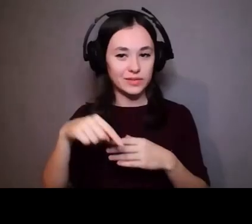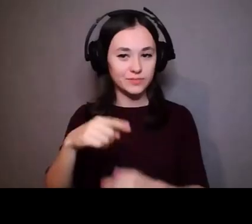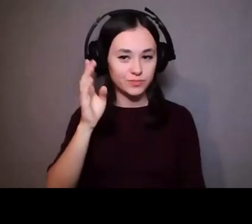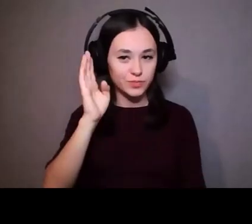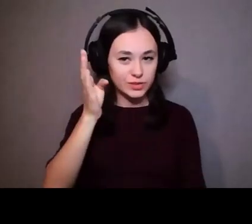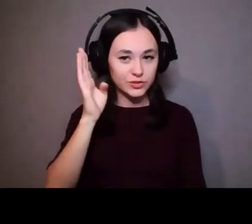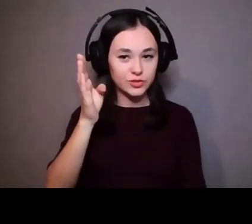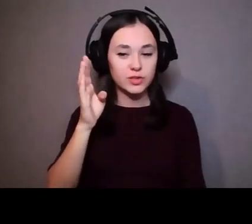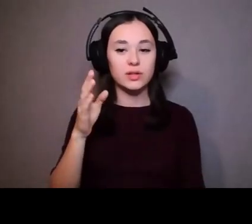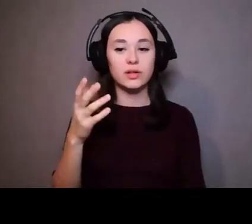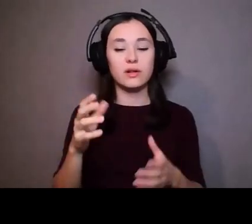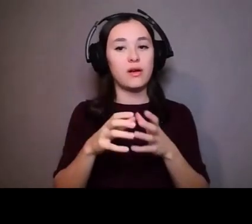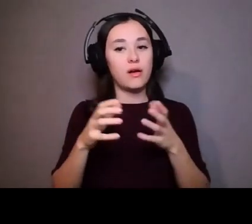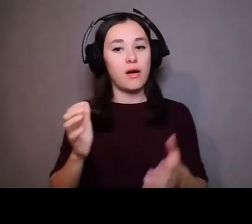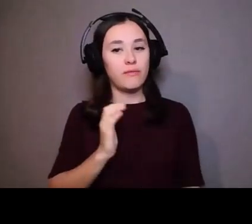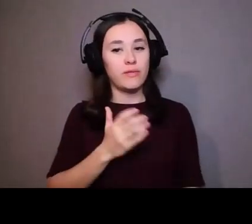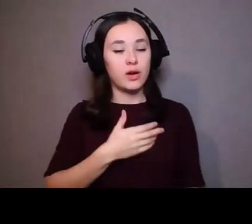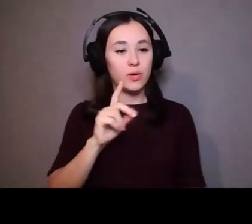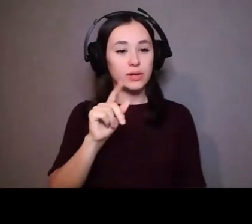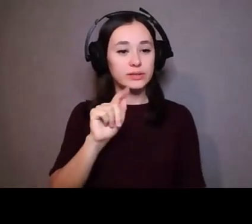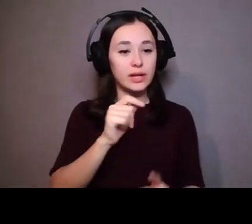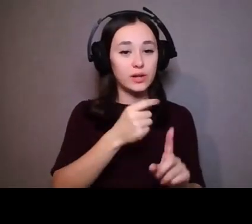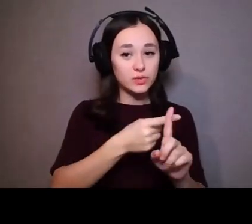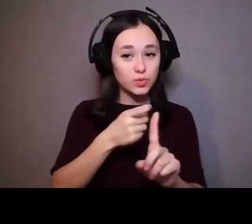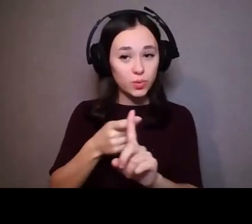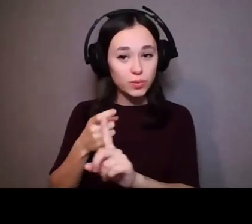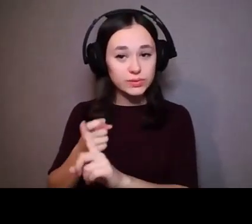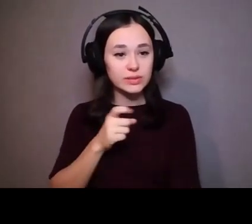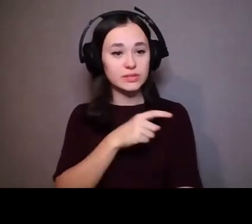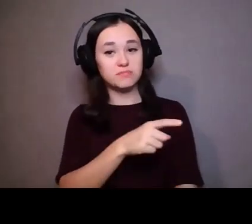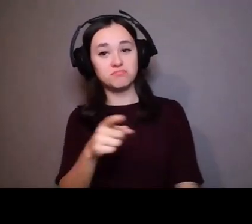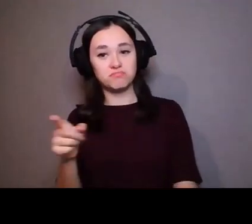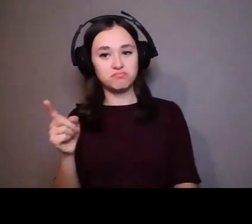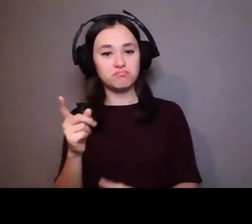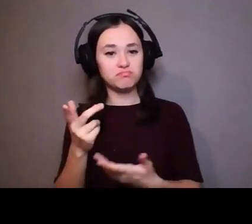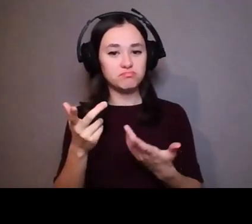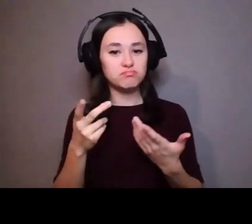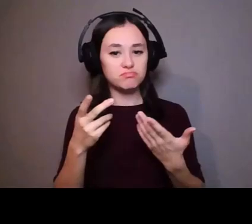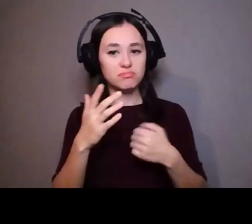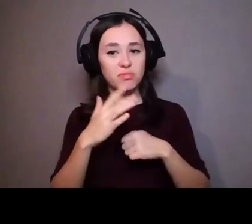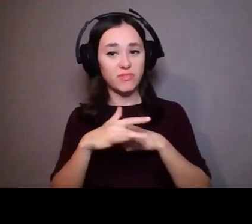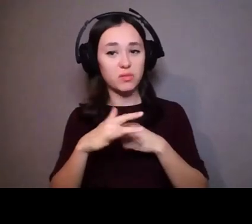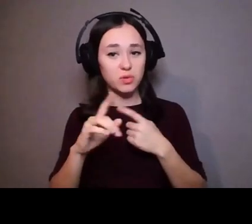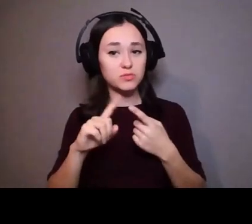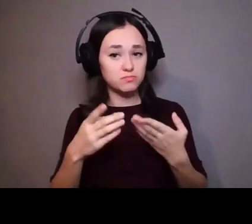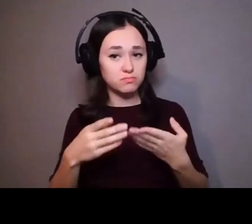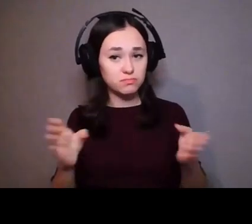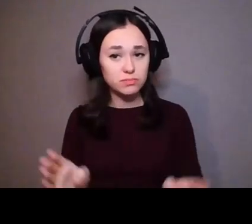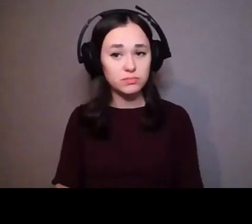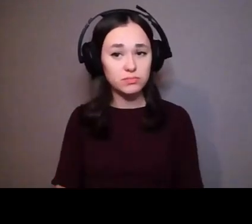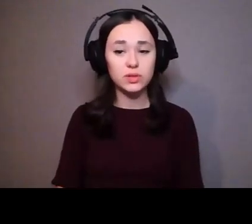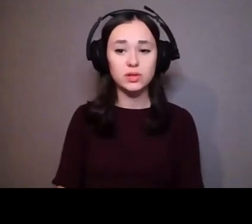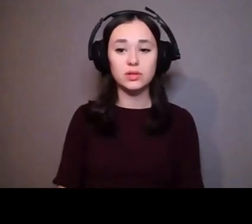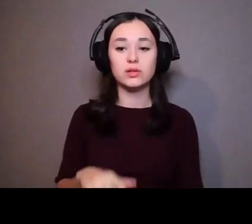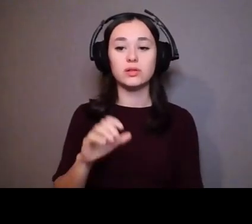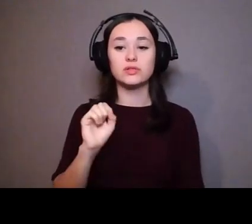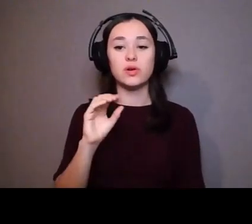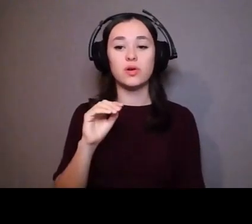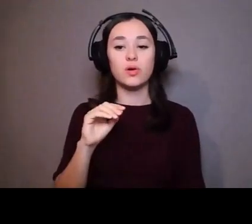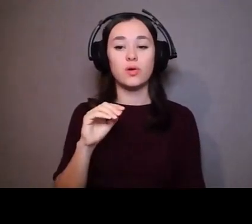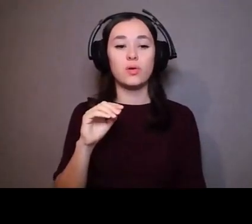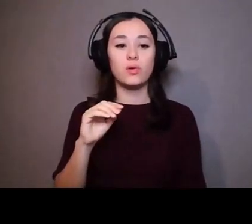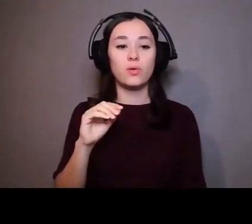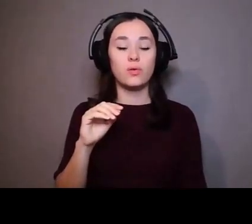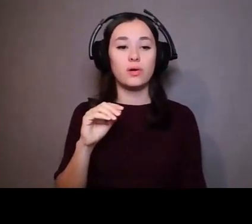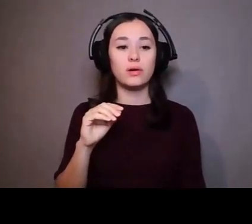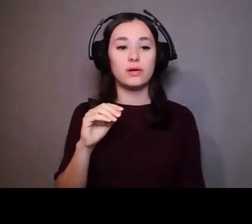lot of the data sources that were used are public data sources. So There is a lot of analysis, though, that went